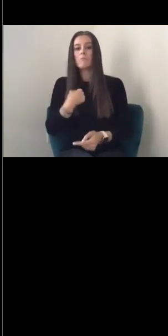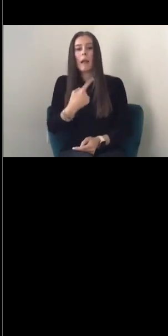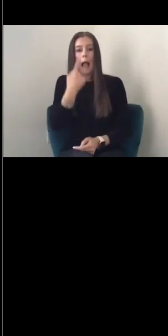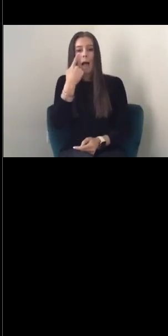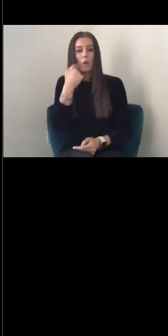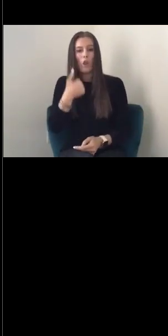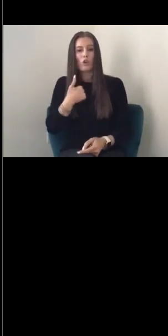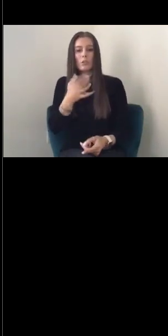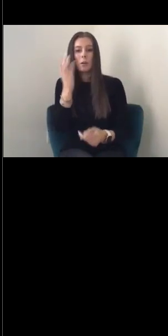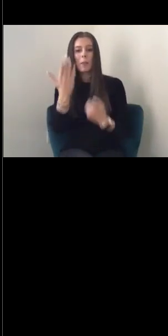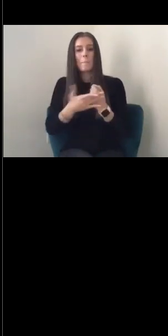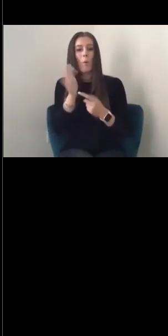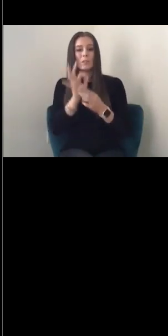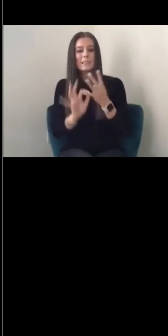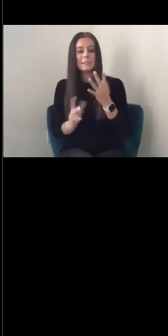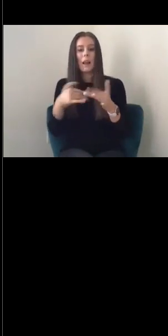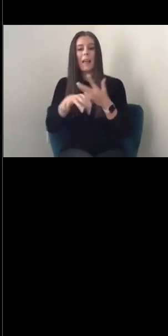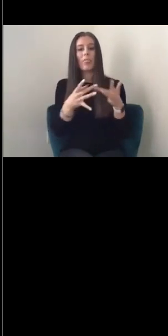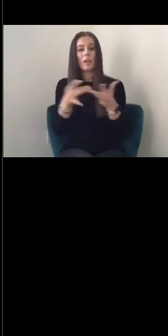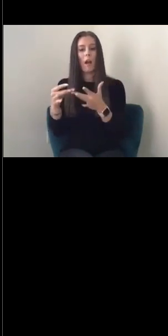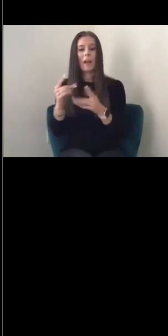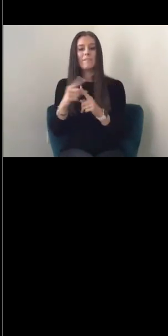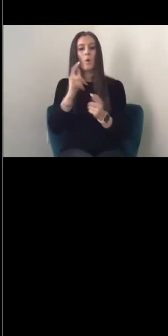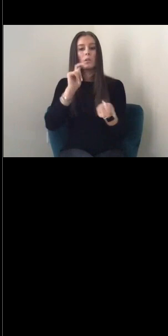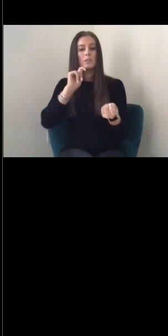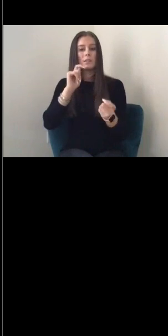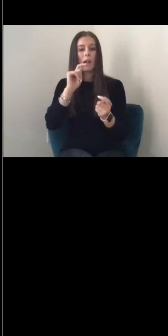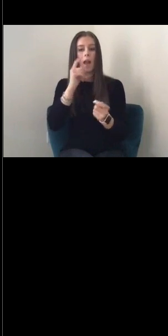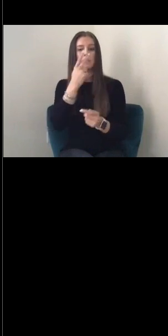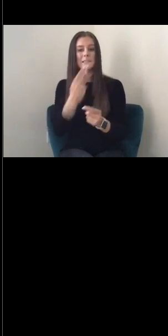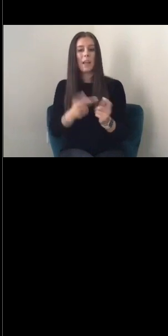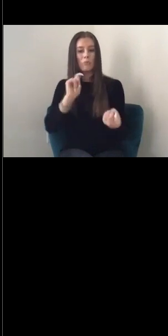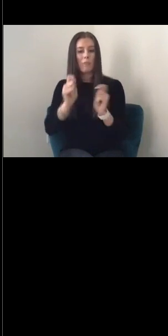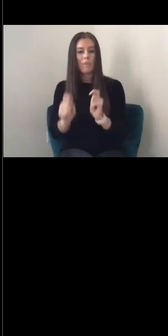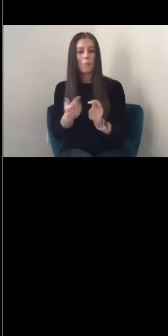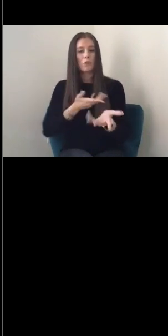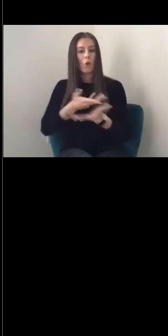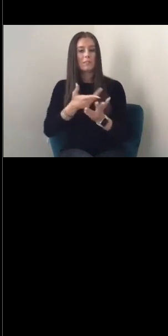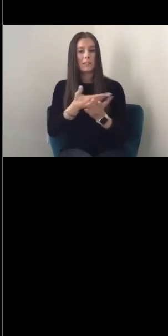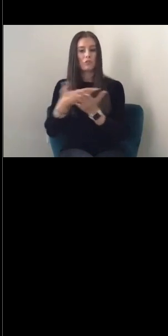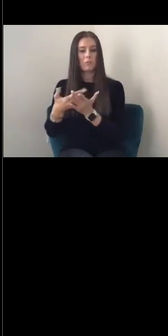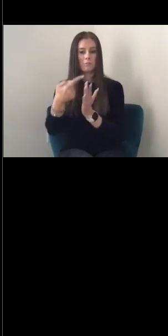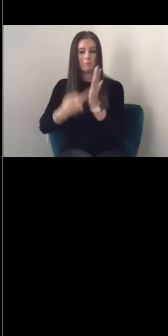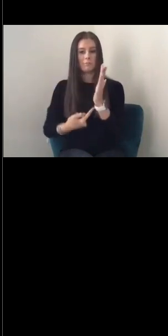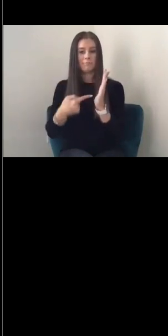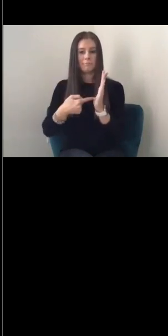more details in the Guide to Design Refinement consultation.